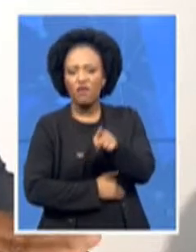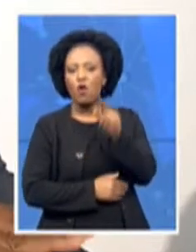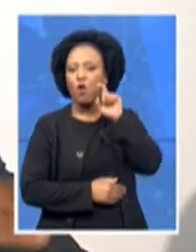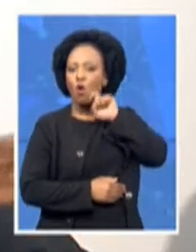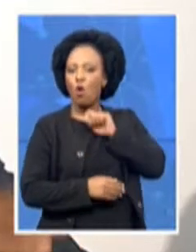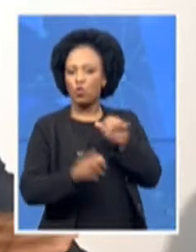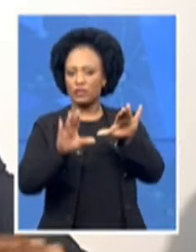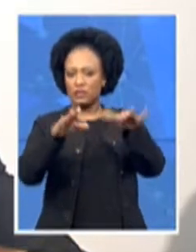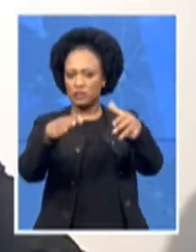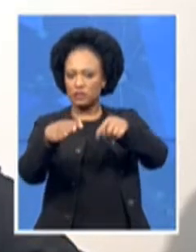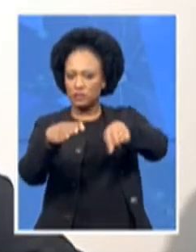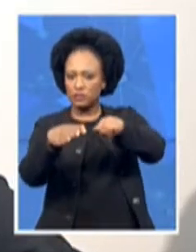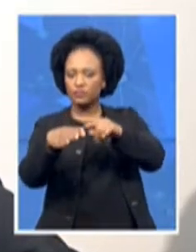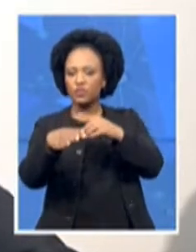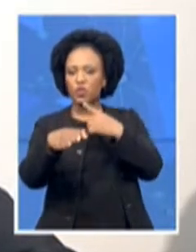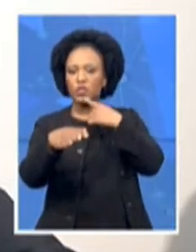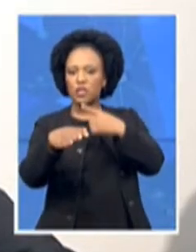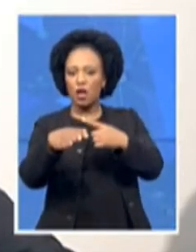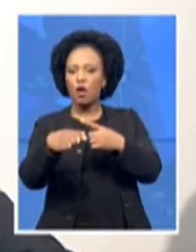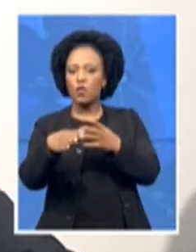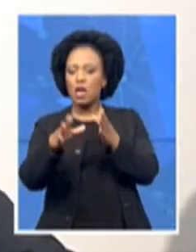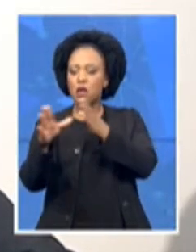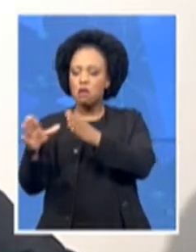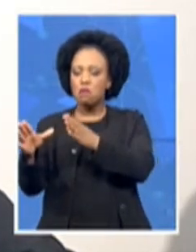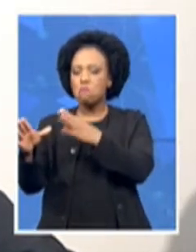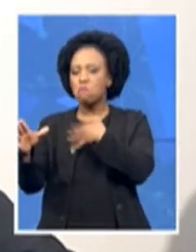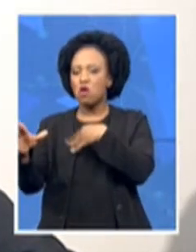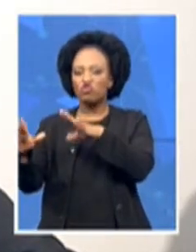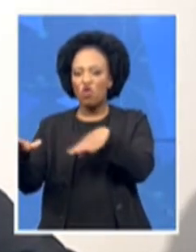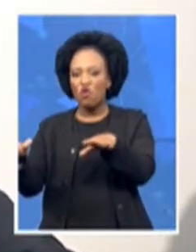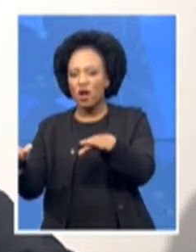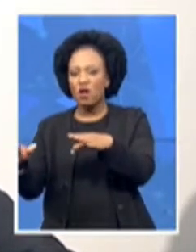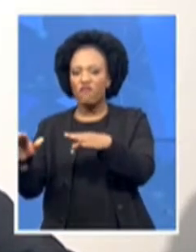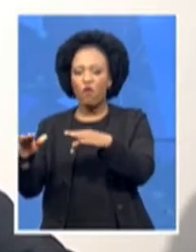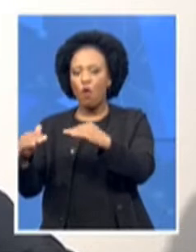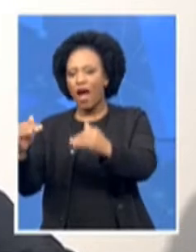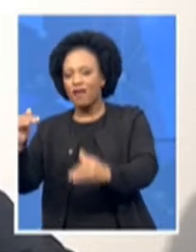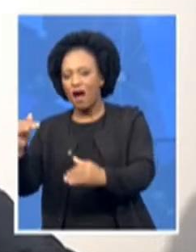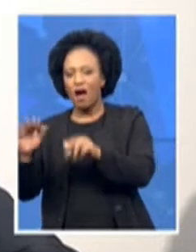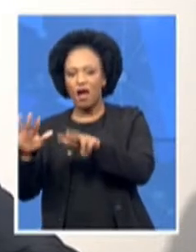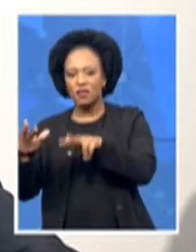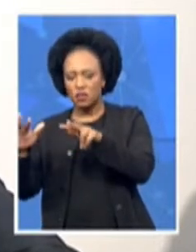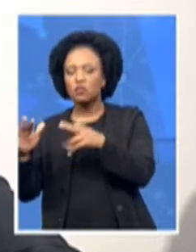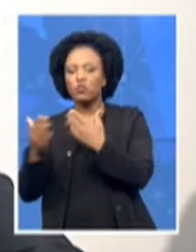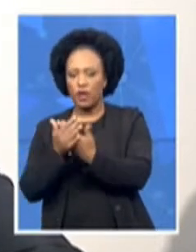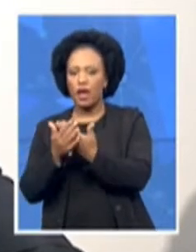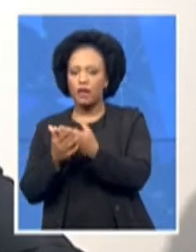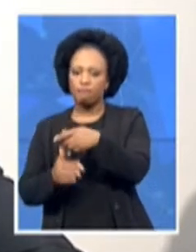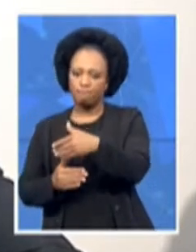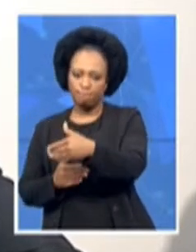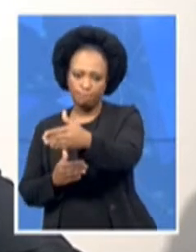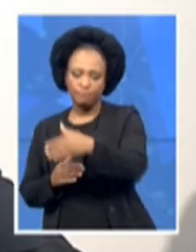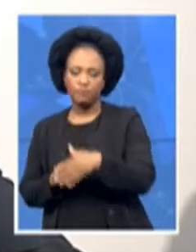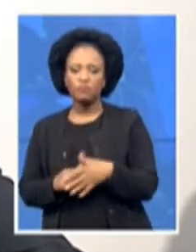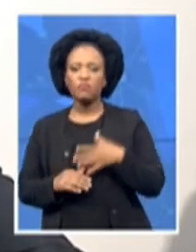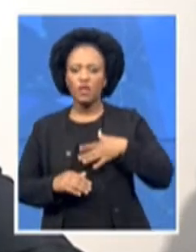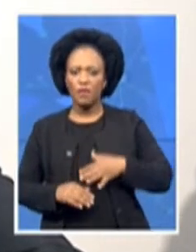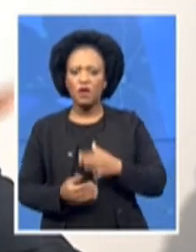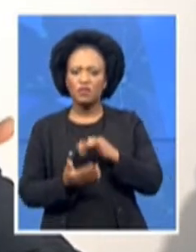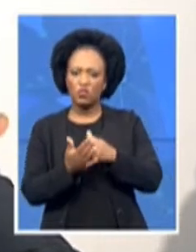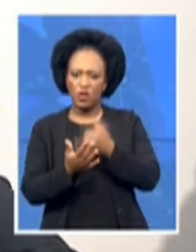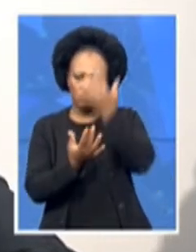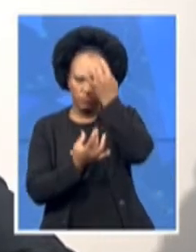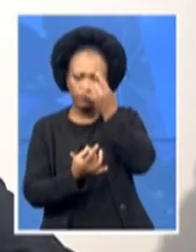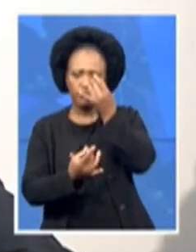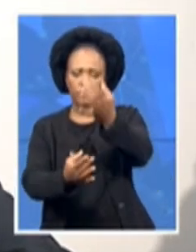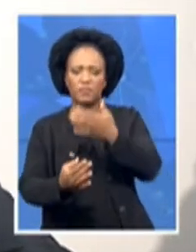the children below 18? So I thought we should just make that point so that there shouldn't be a lot of anxiety. We are